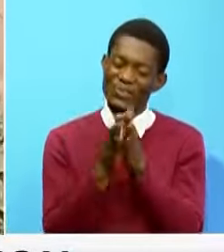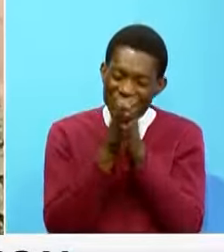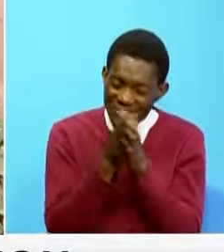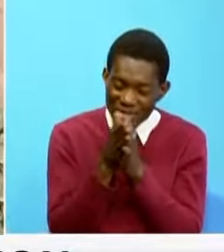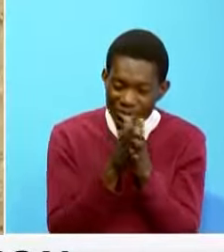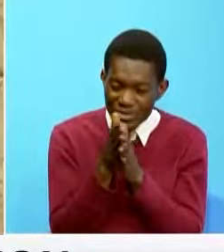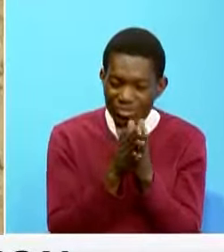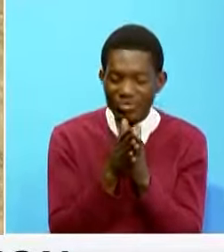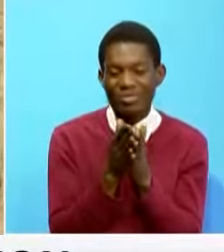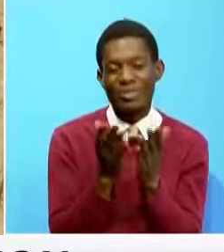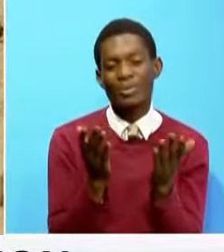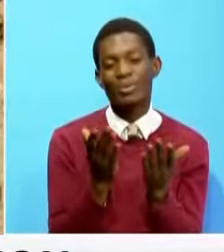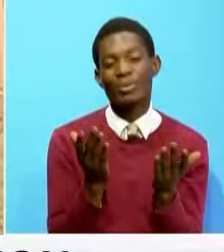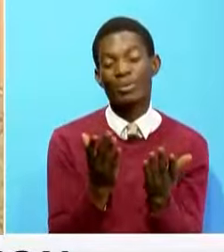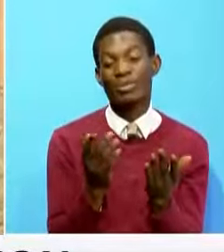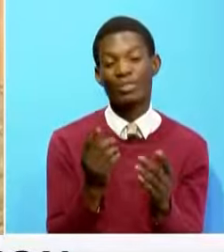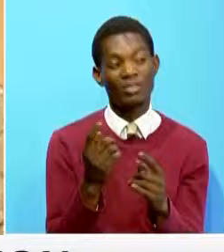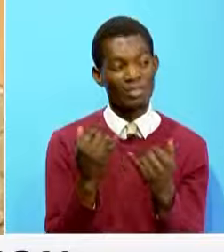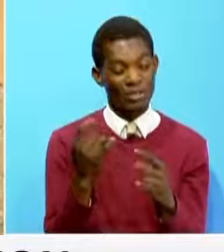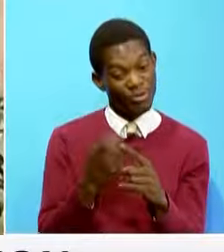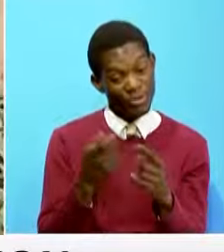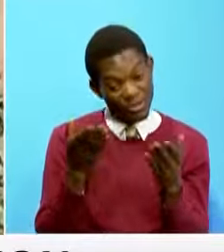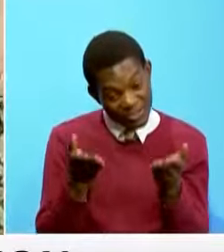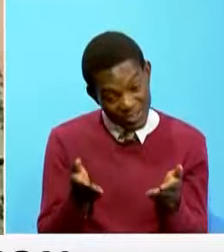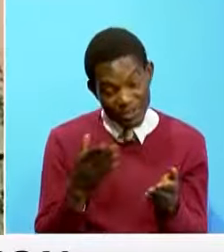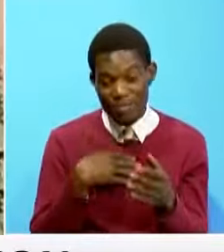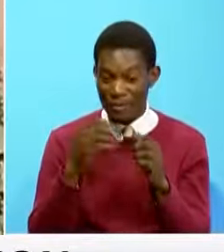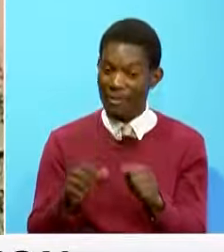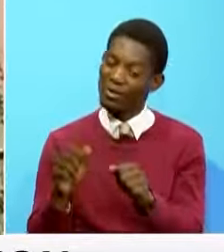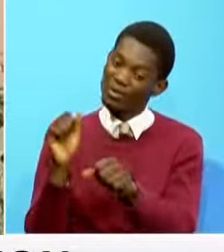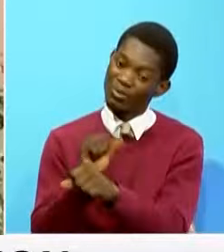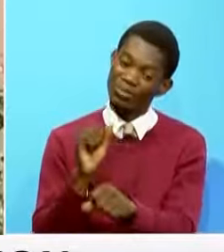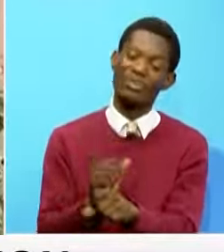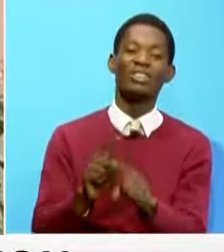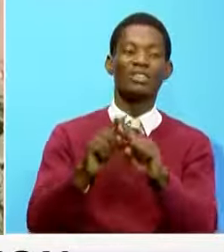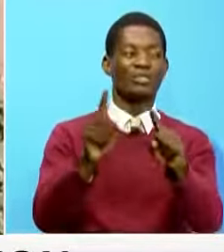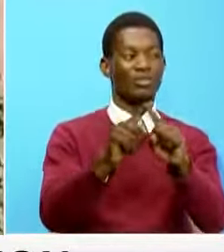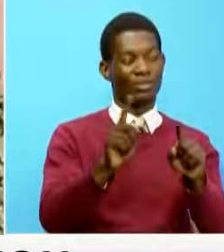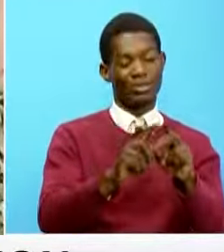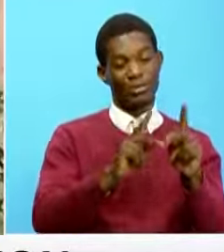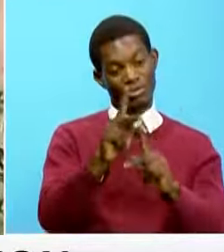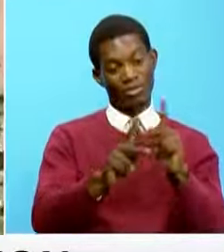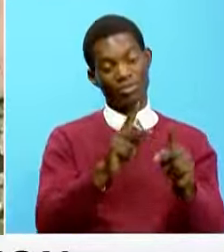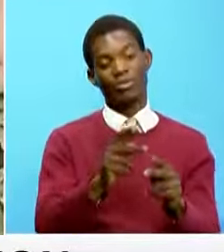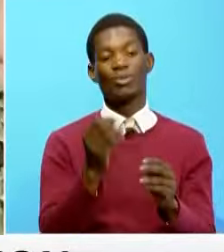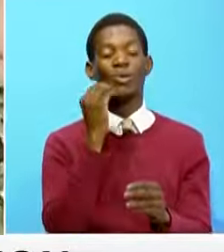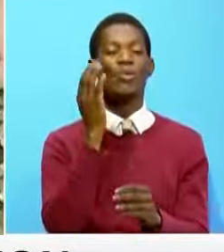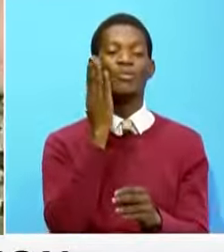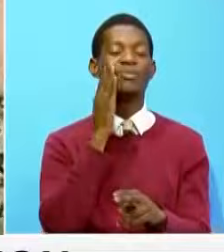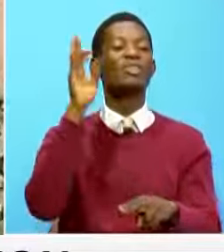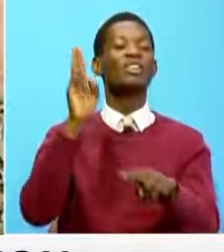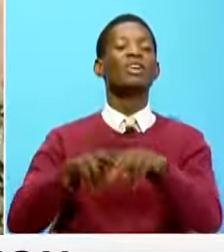lot. From here, I can do a lot of different things. Even you guys who are just seated home, you can come and join us